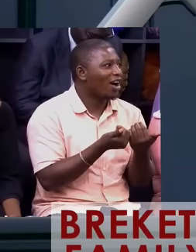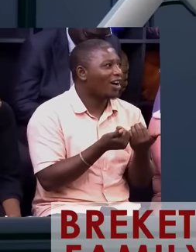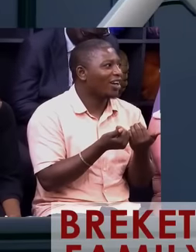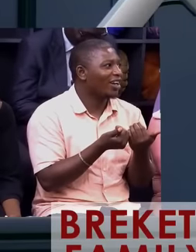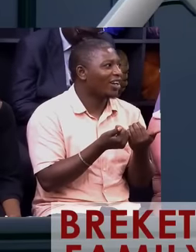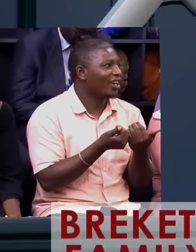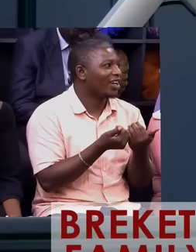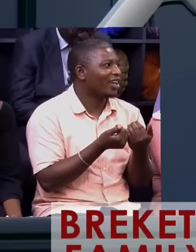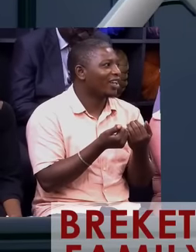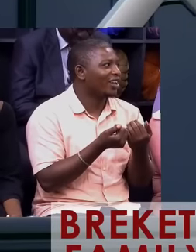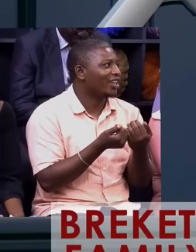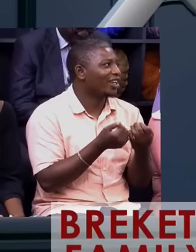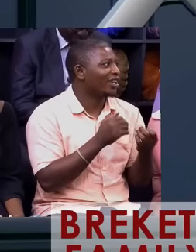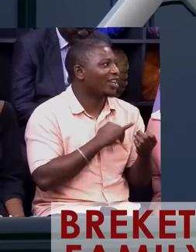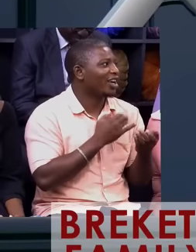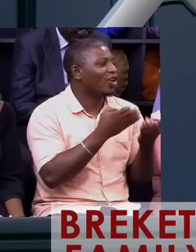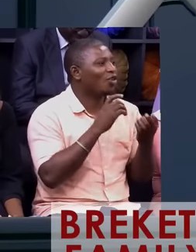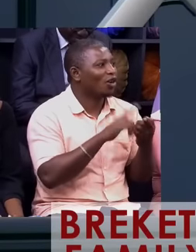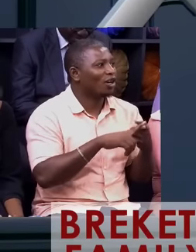sir I want